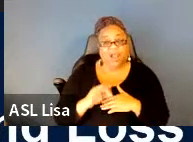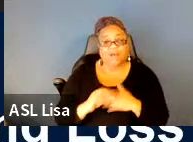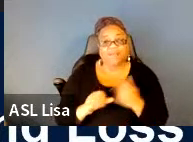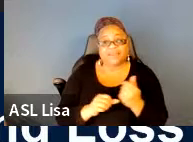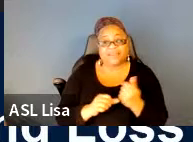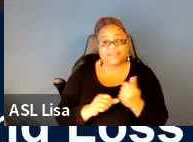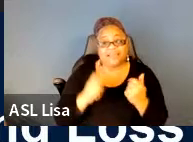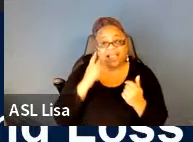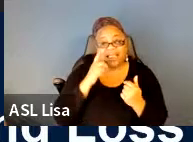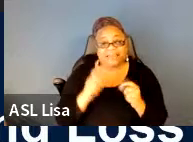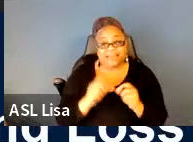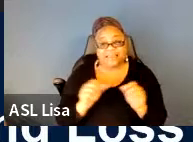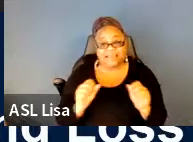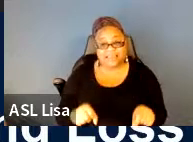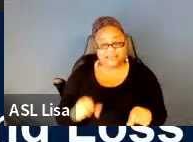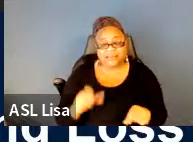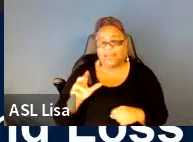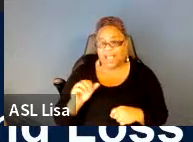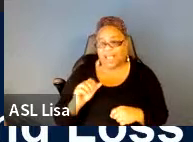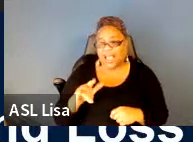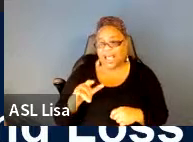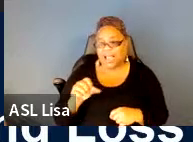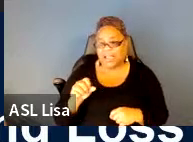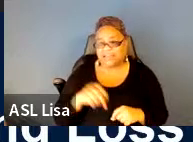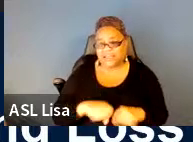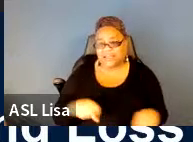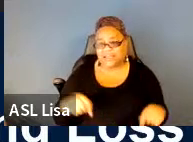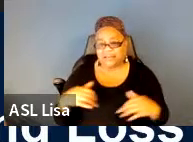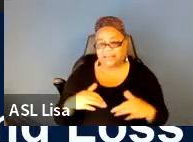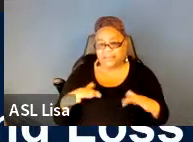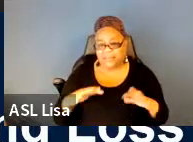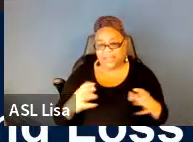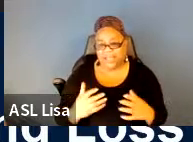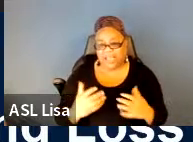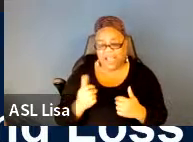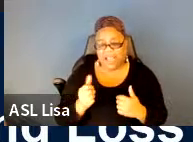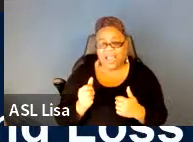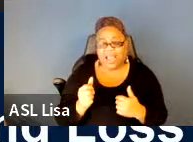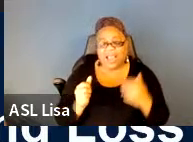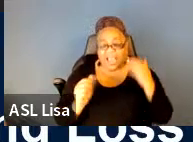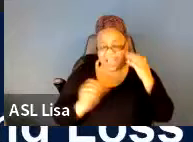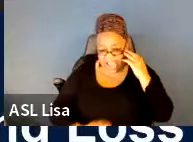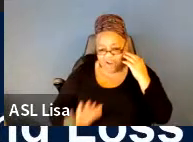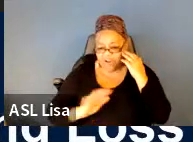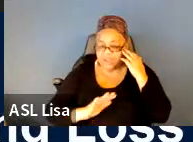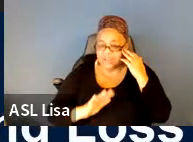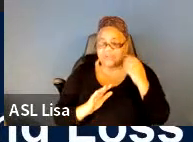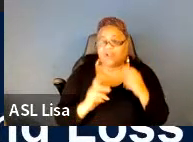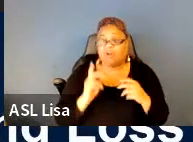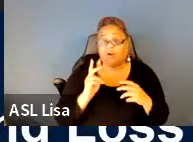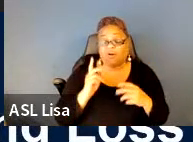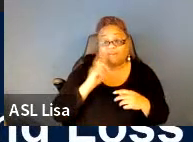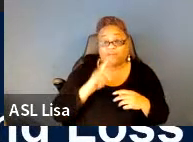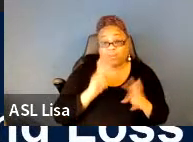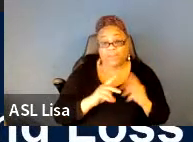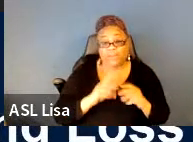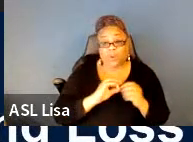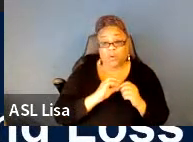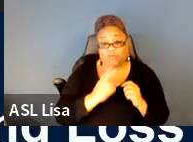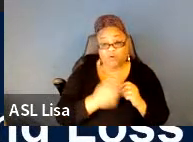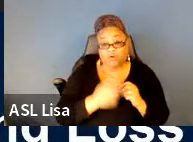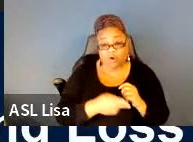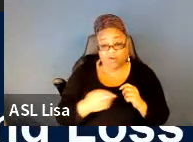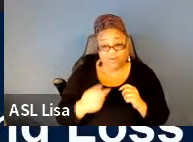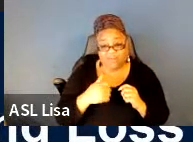areas. These systems enhance sound signals for people who are hard of hearing and must be provided in assembly areas equipped